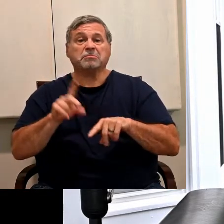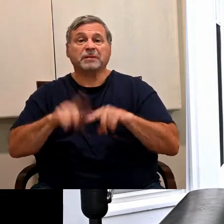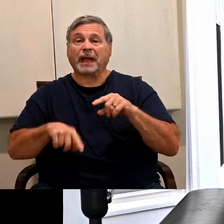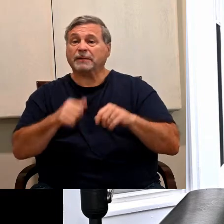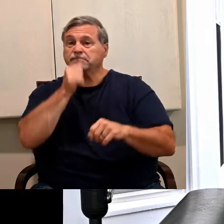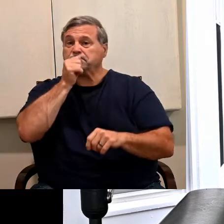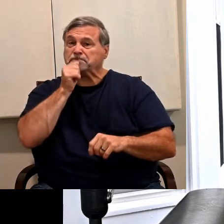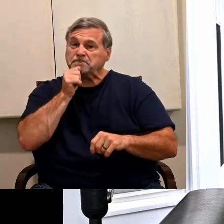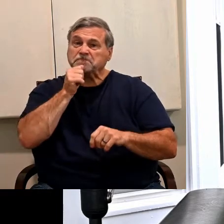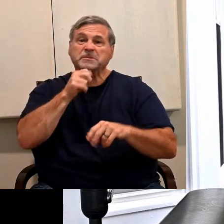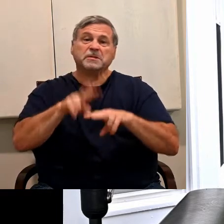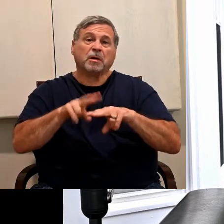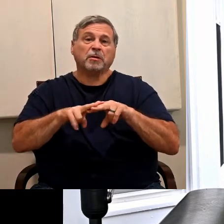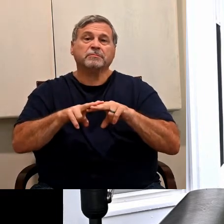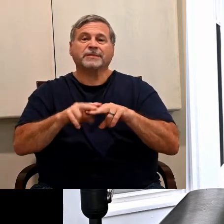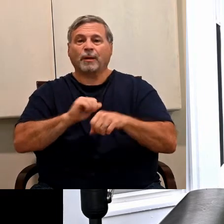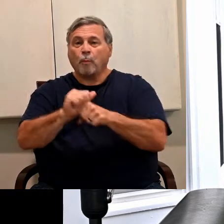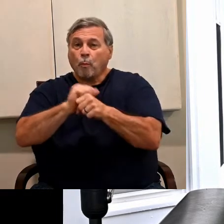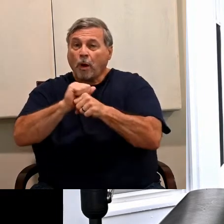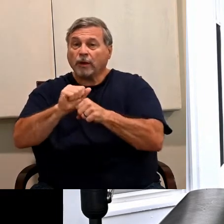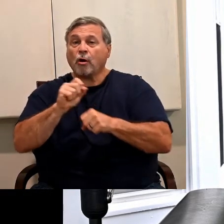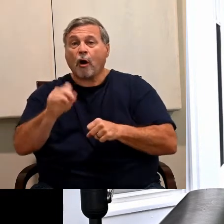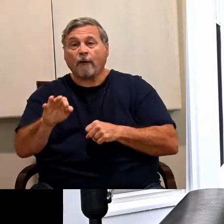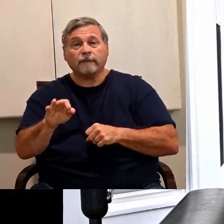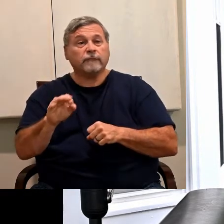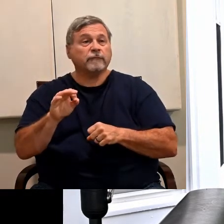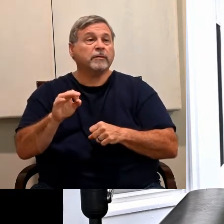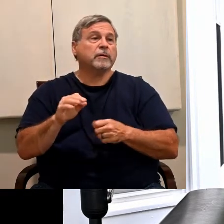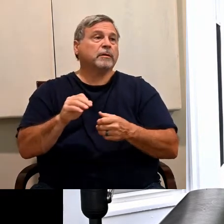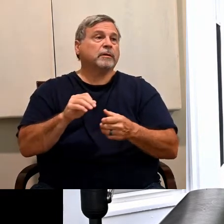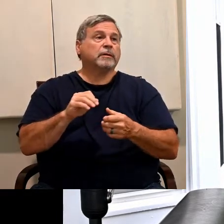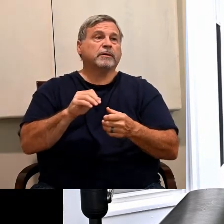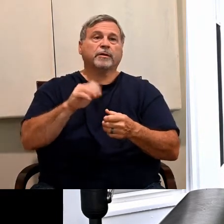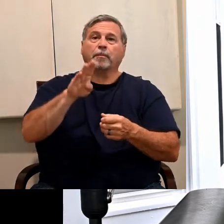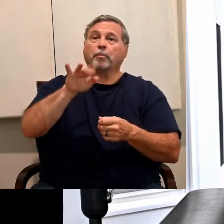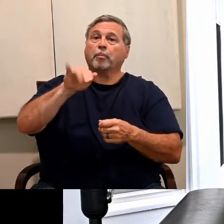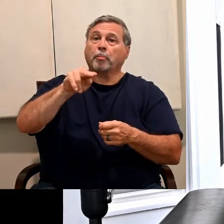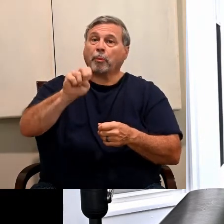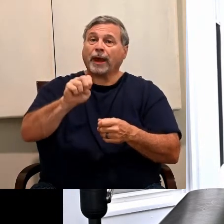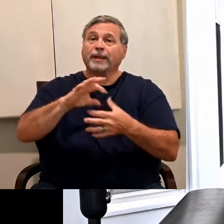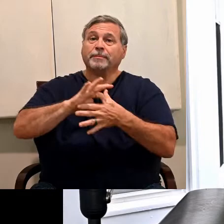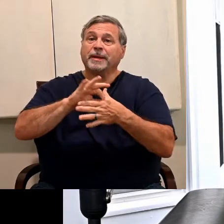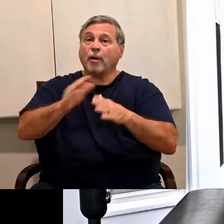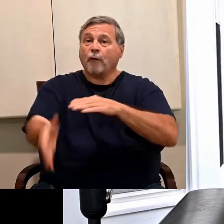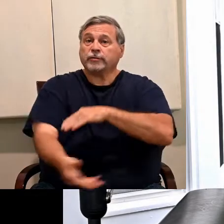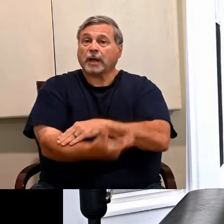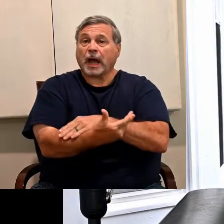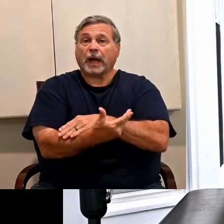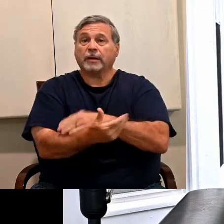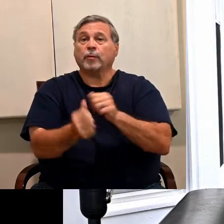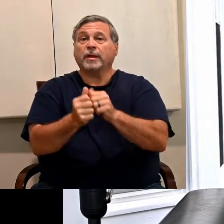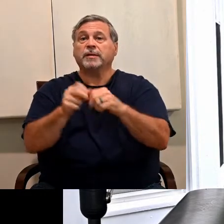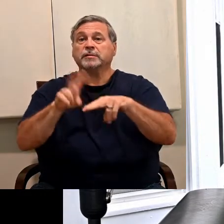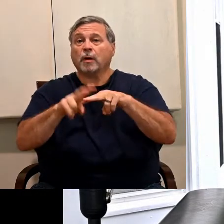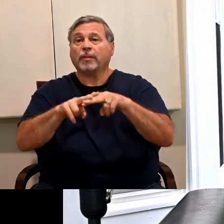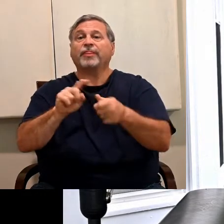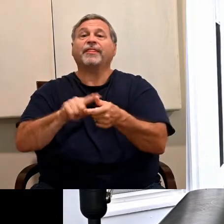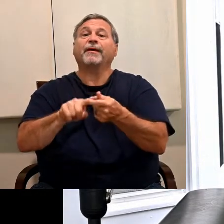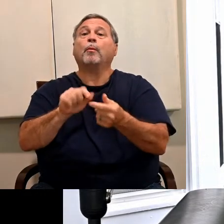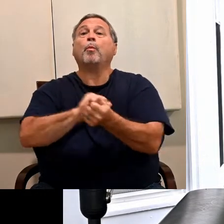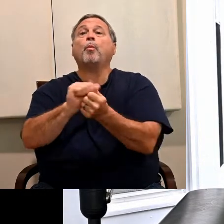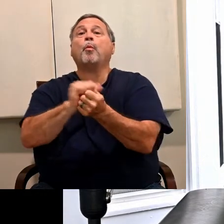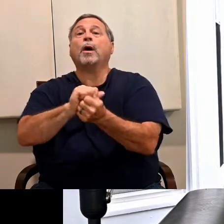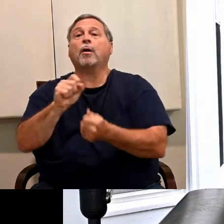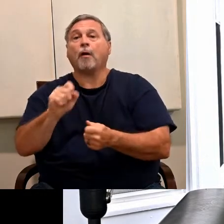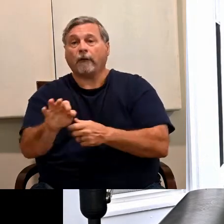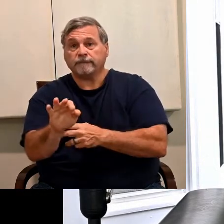don't like salt or can't have salt, you can wash it off. So you can brine the meat overnight with a